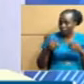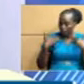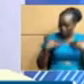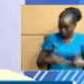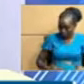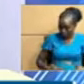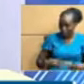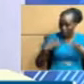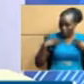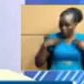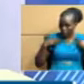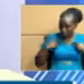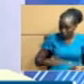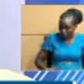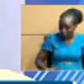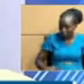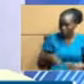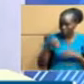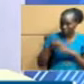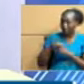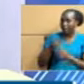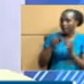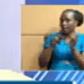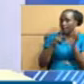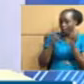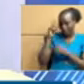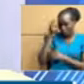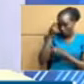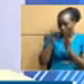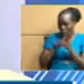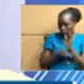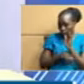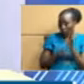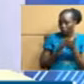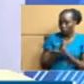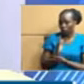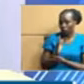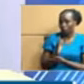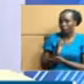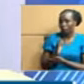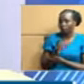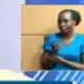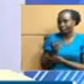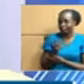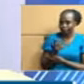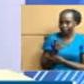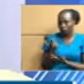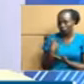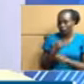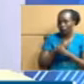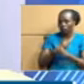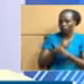of government program, is really structured to deal with one of the recurring protection